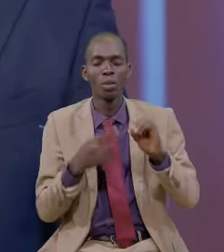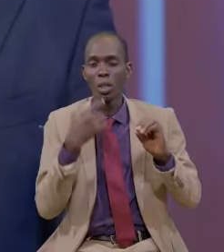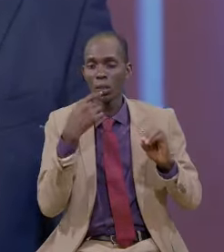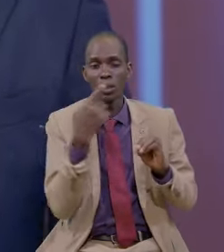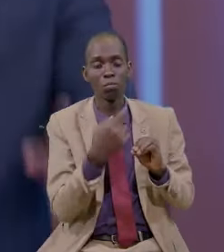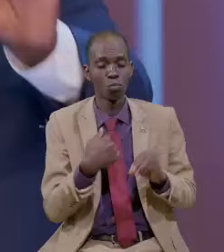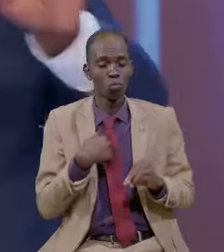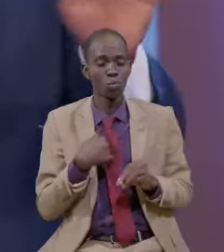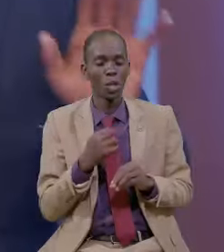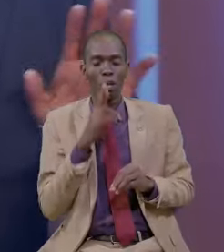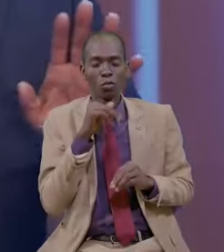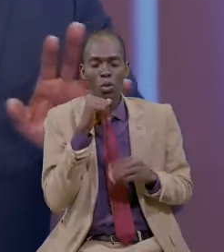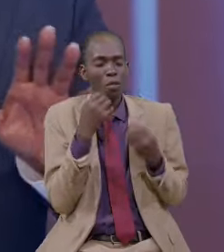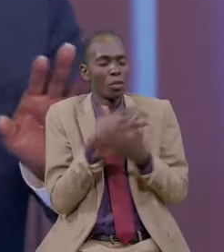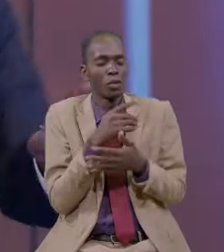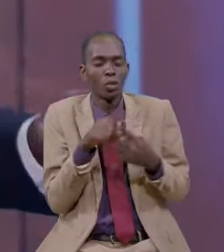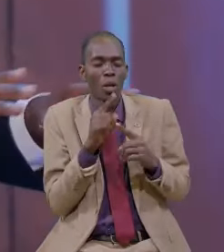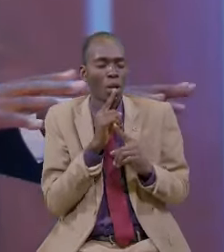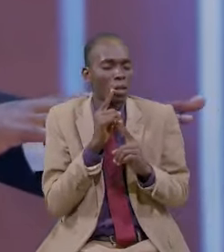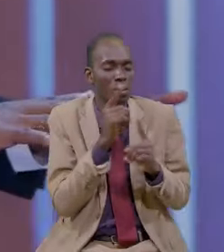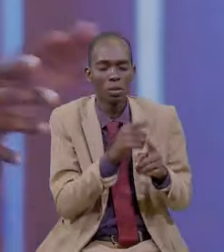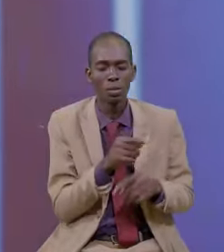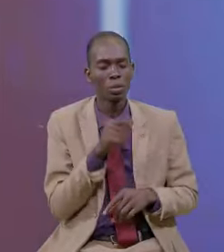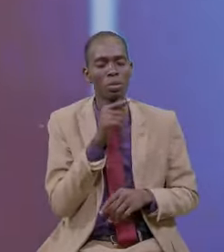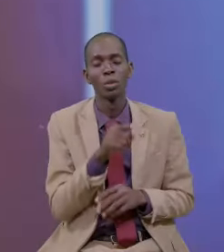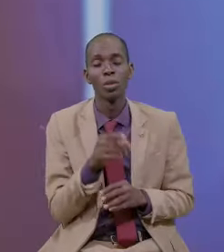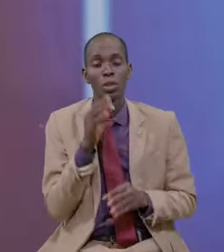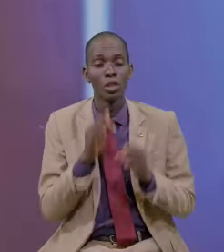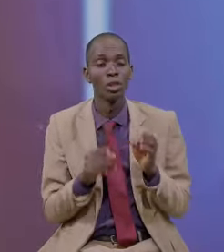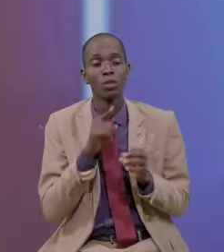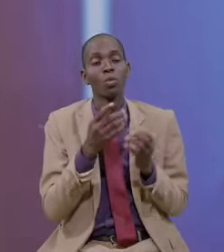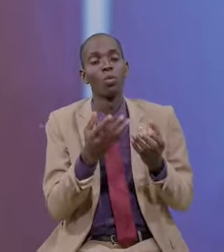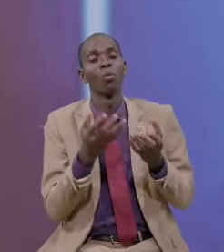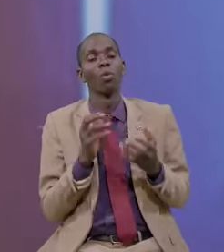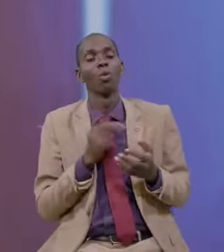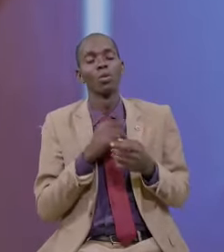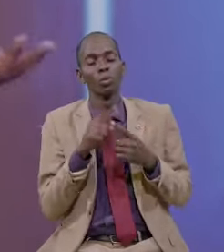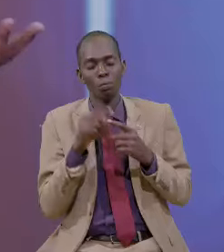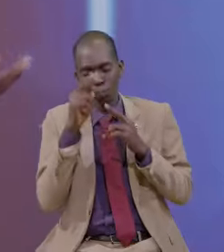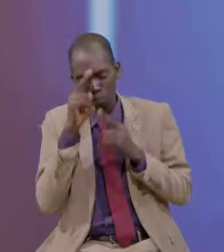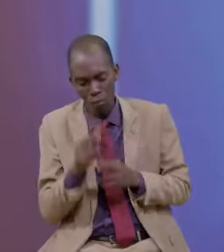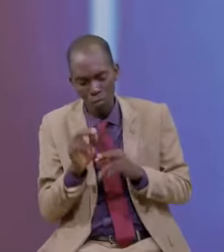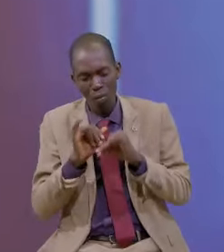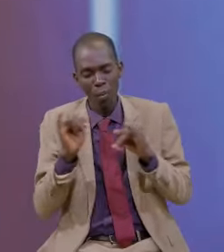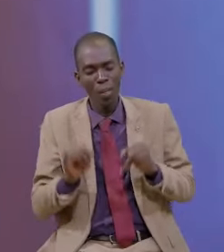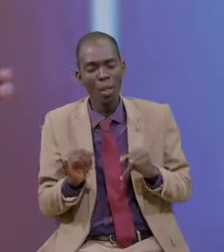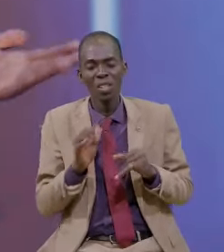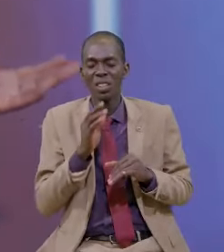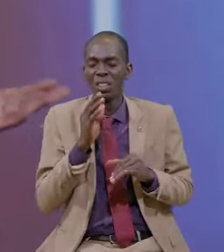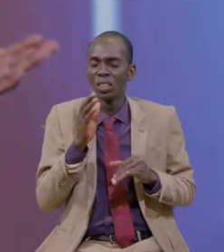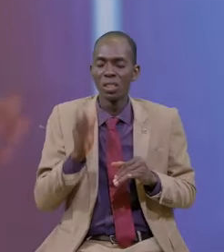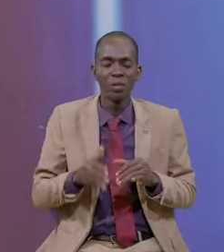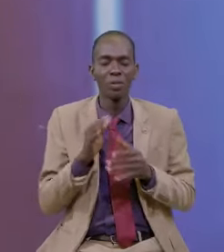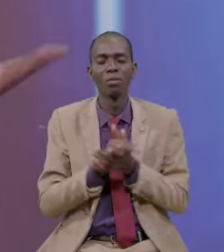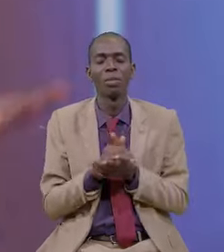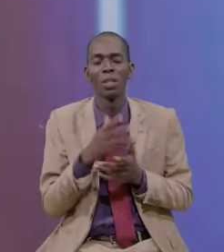of heaven. And if you want us to bow to an idol, Never. We might be the only people in